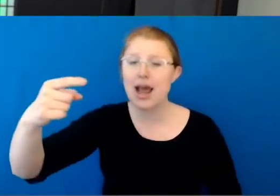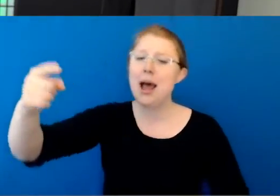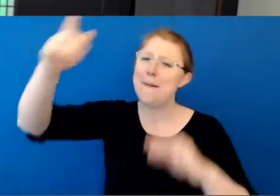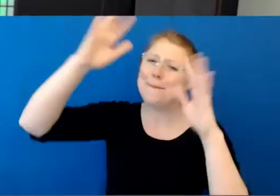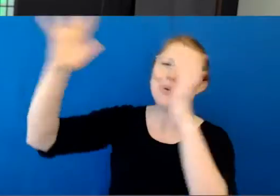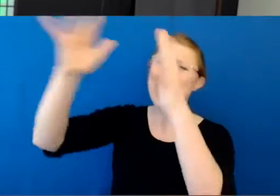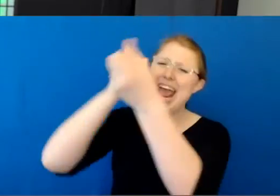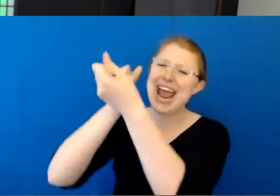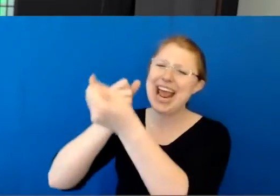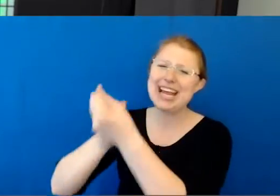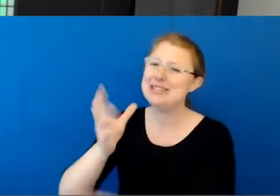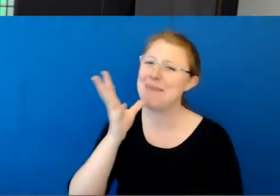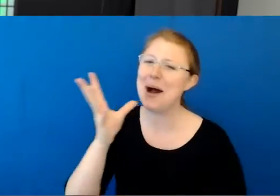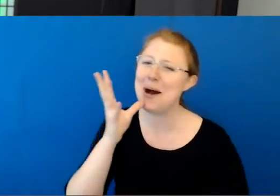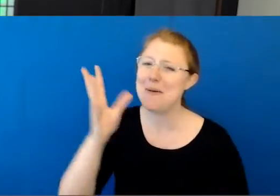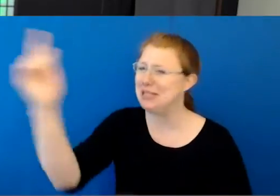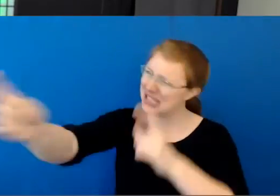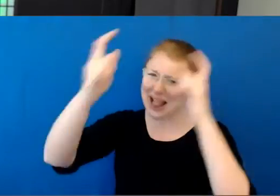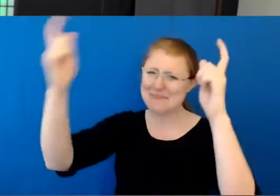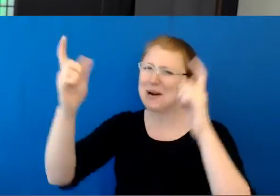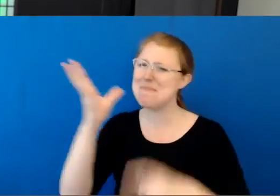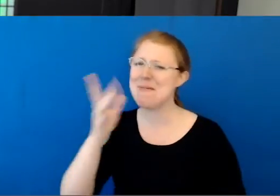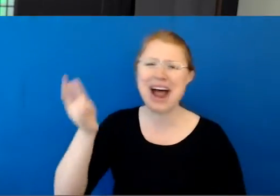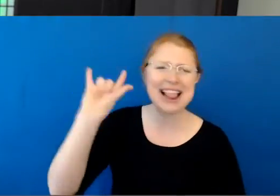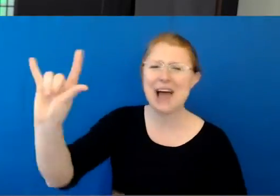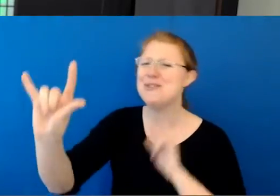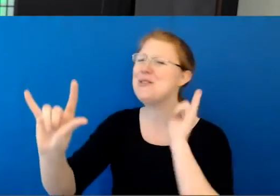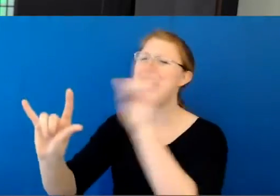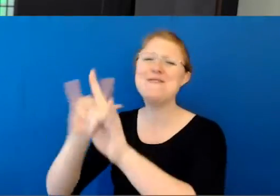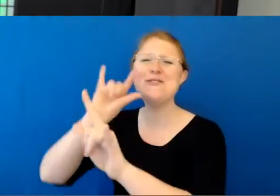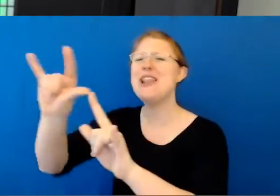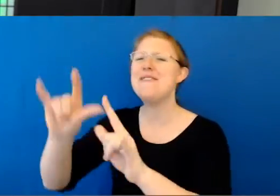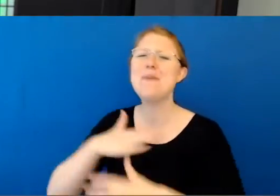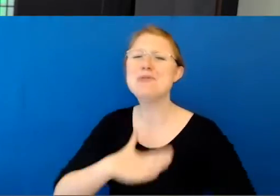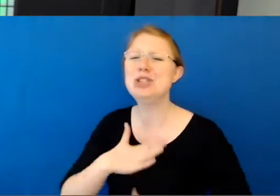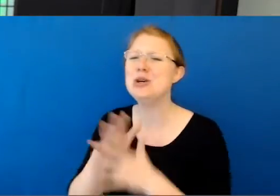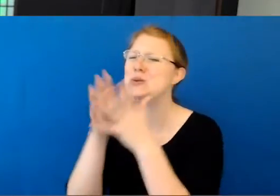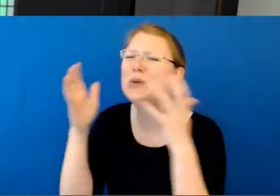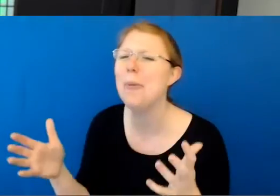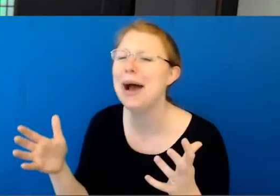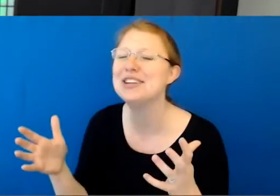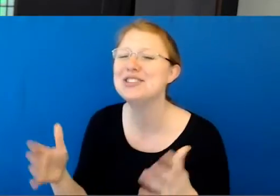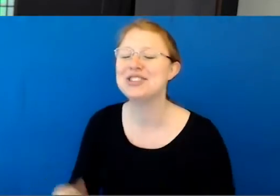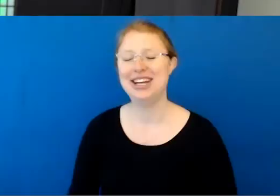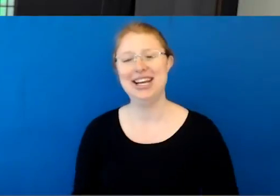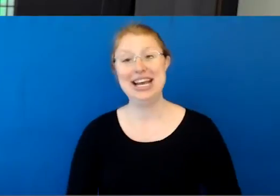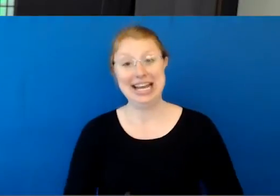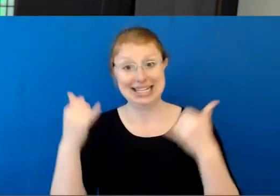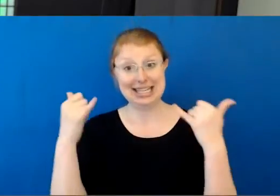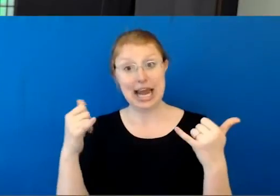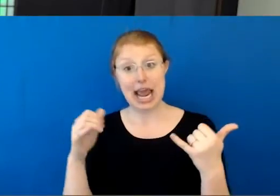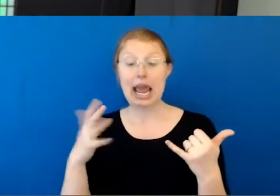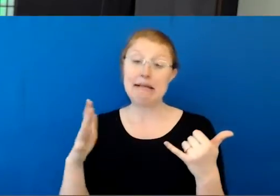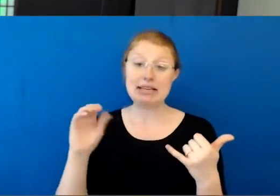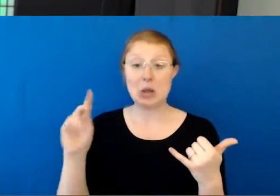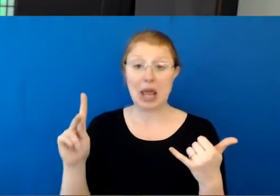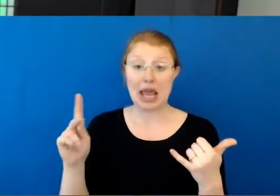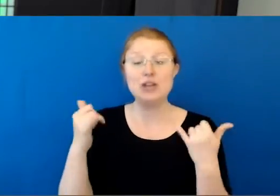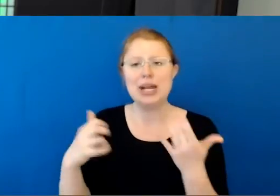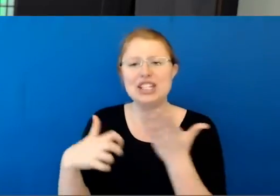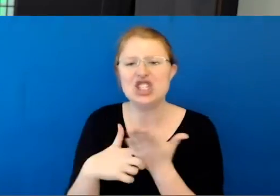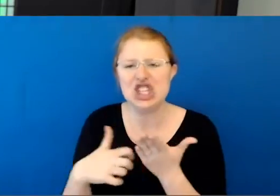is goodness and wholeness in that. Amen? Okay, so takeaway point. Guys, girls, number